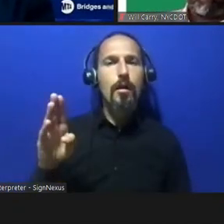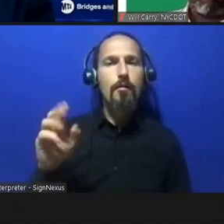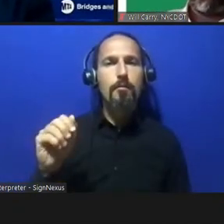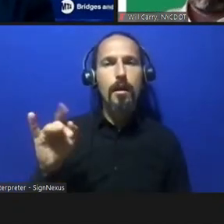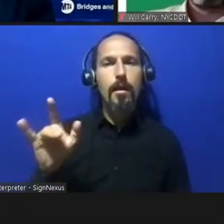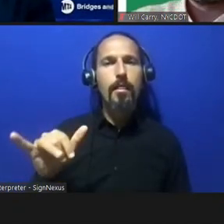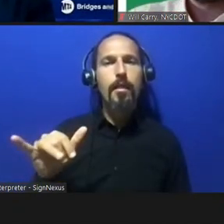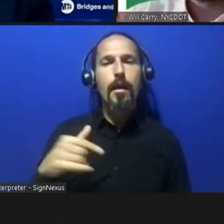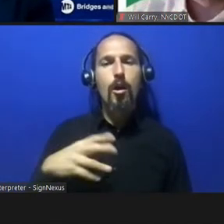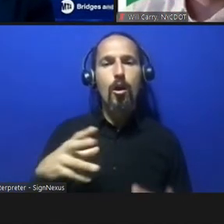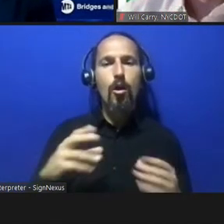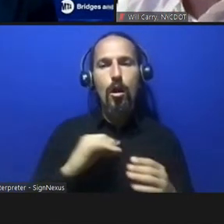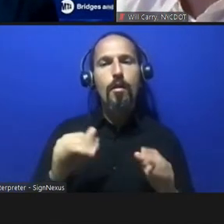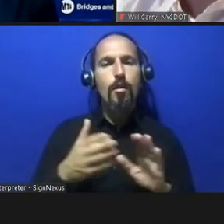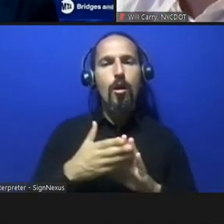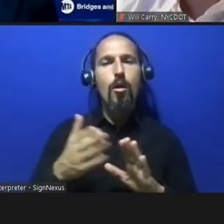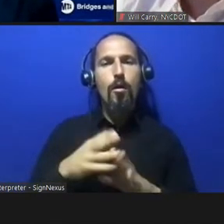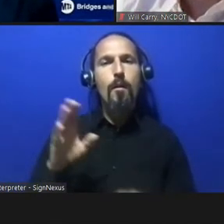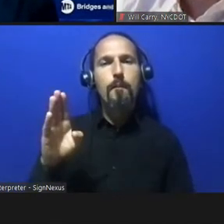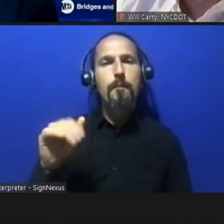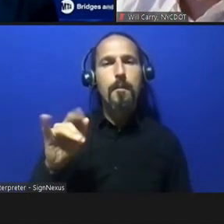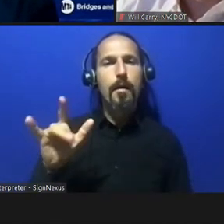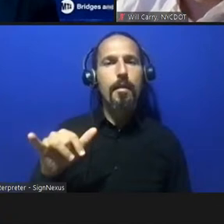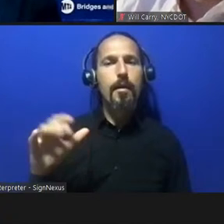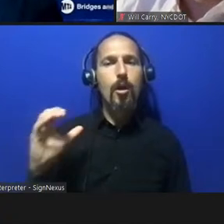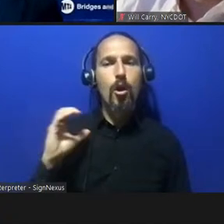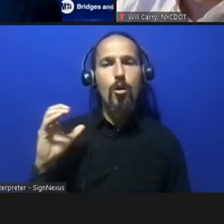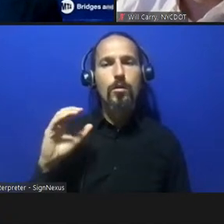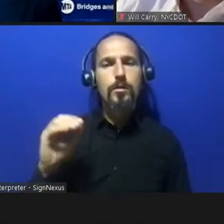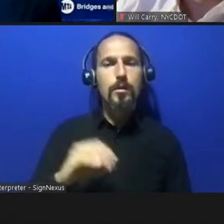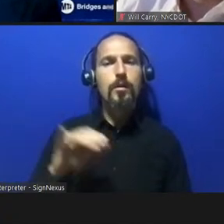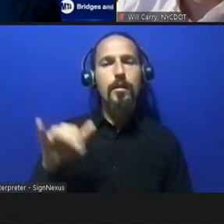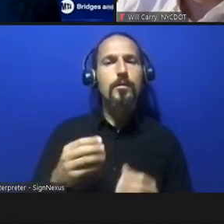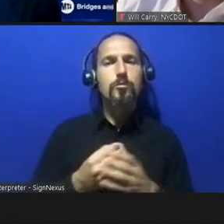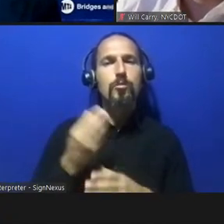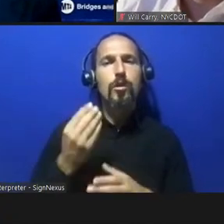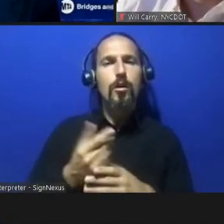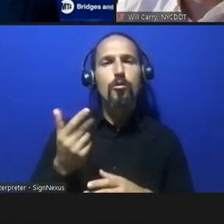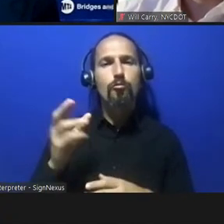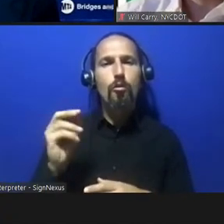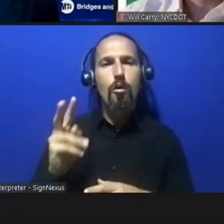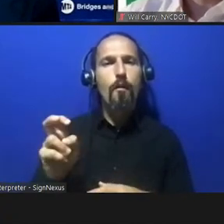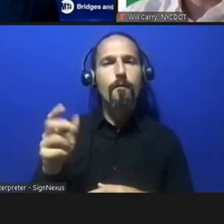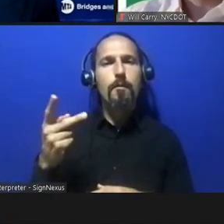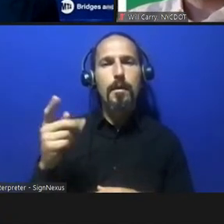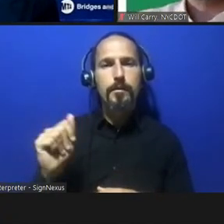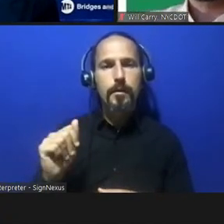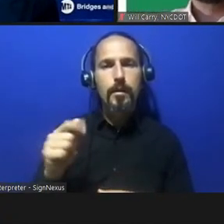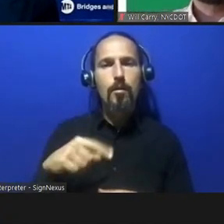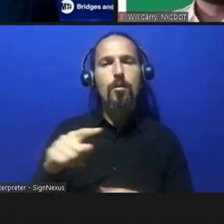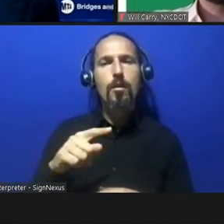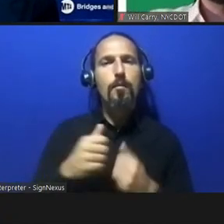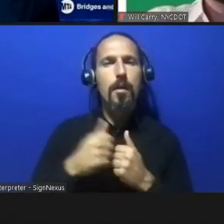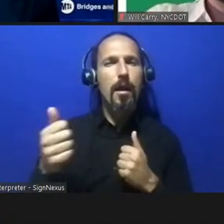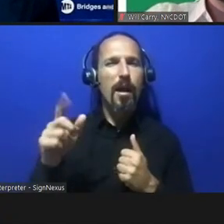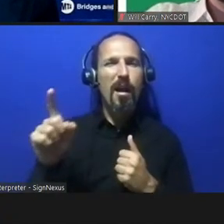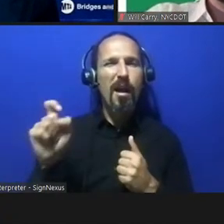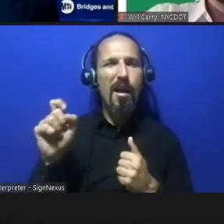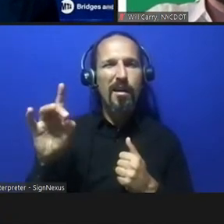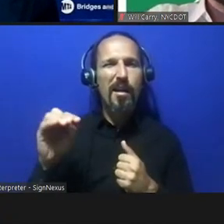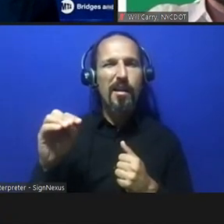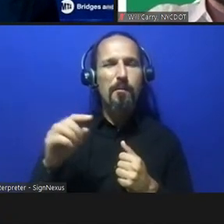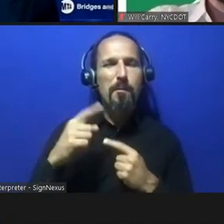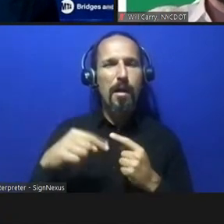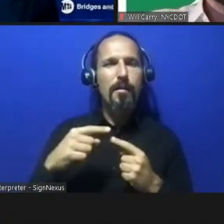owner and operator of bailey coach located in spring grove pennsylvania we're approximately 180 miles from new york